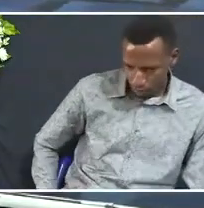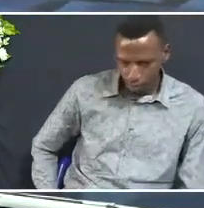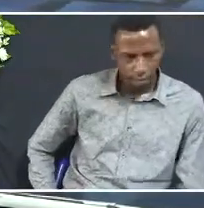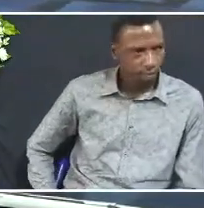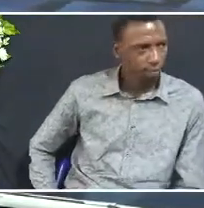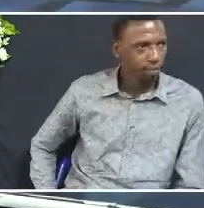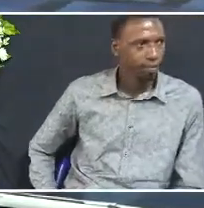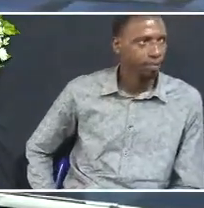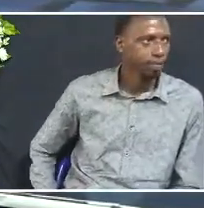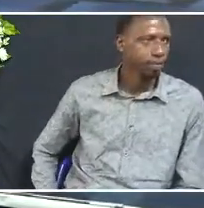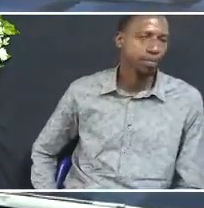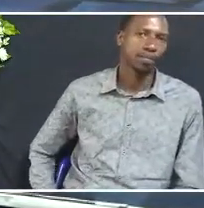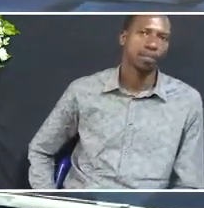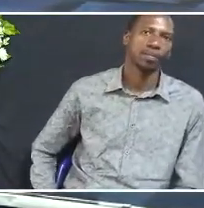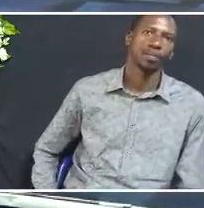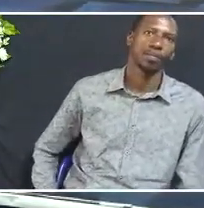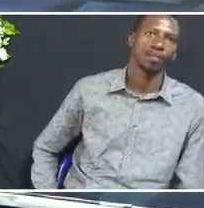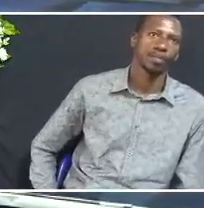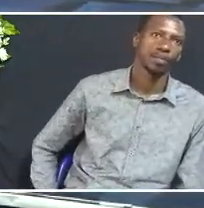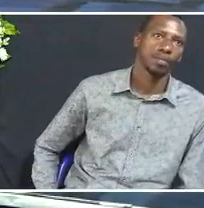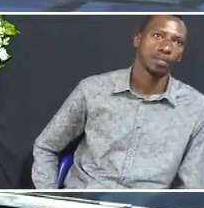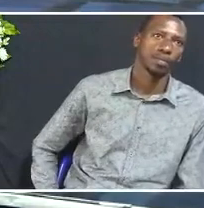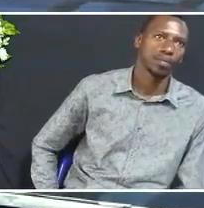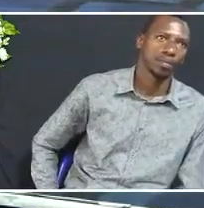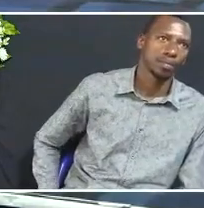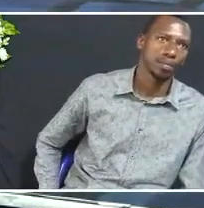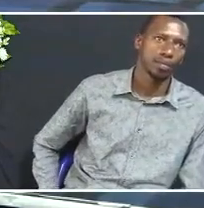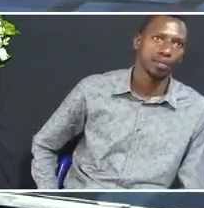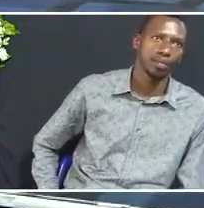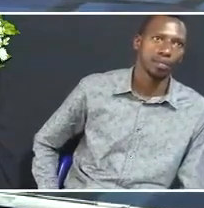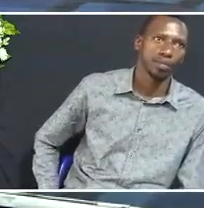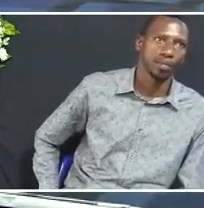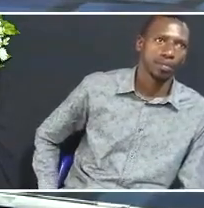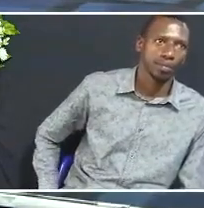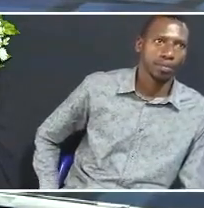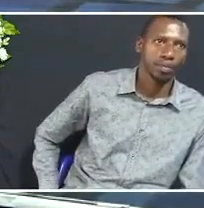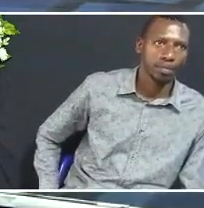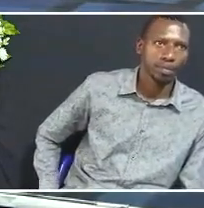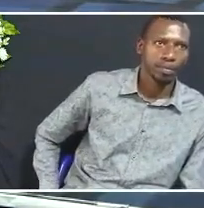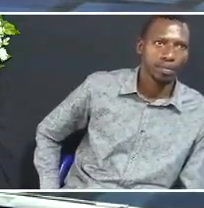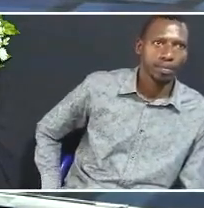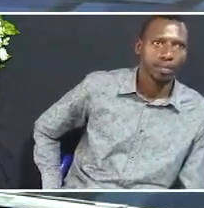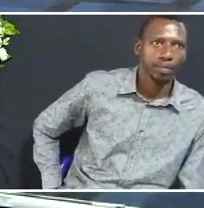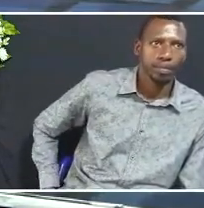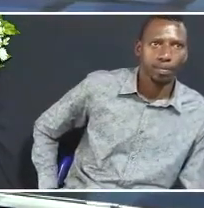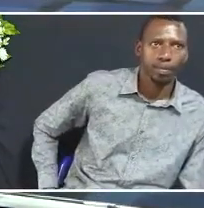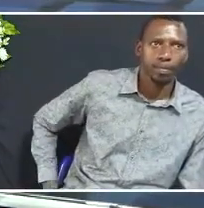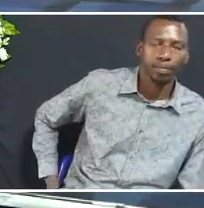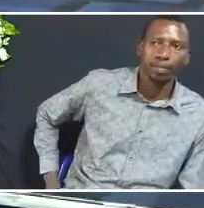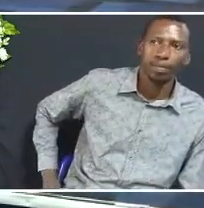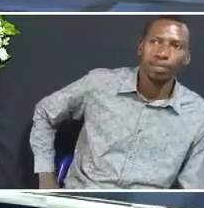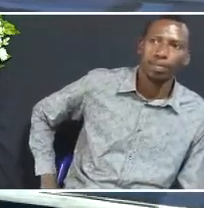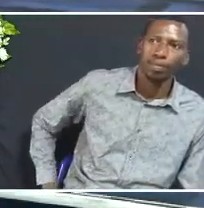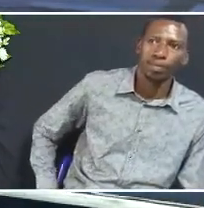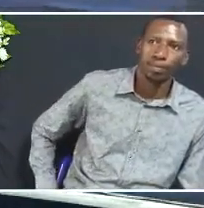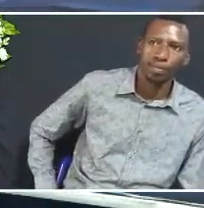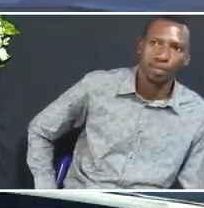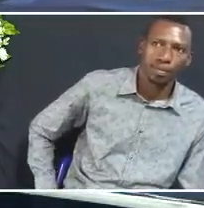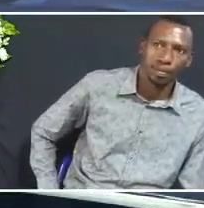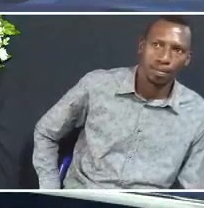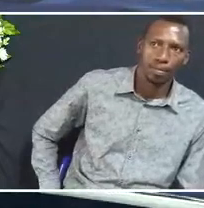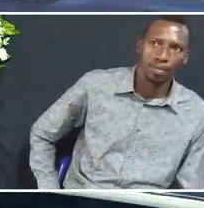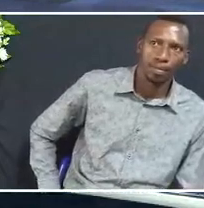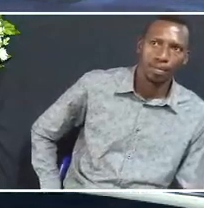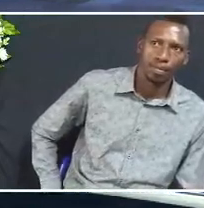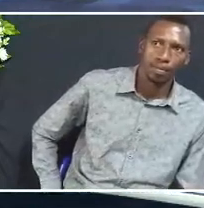From here, right to the back of this side here, someone who participated and feels and moved, is moved that they